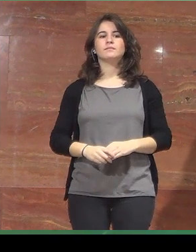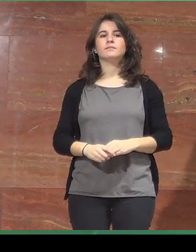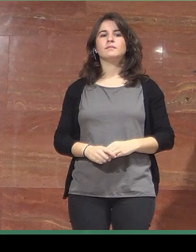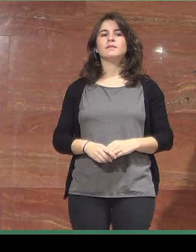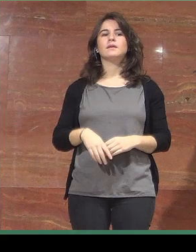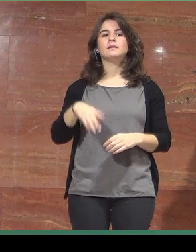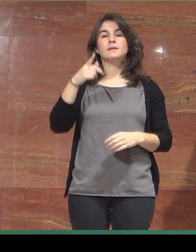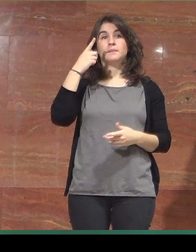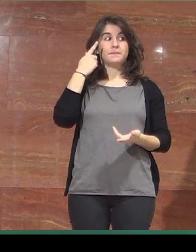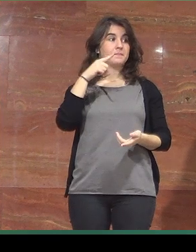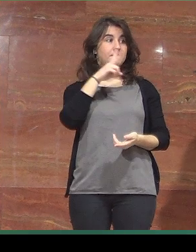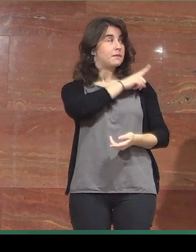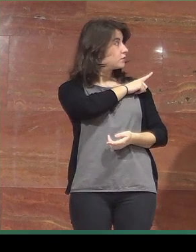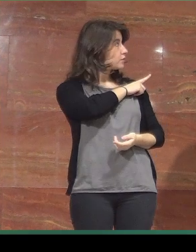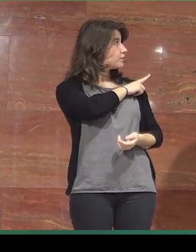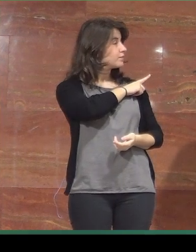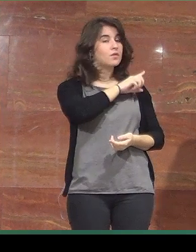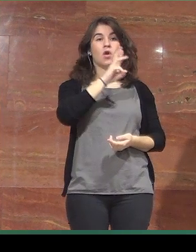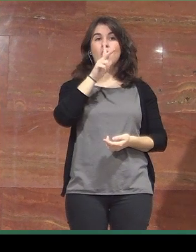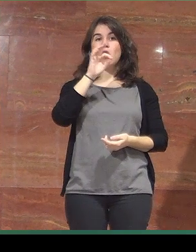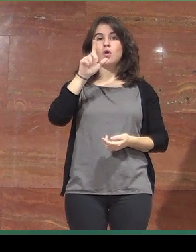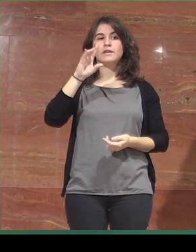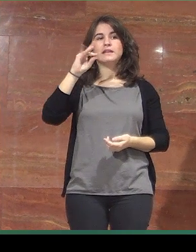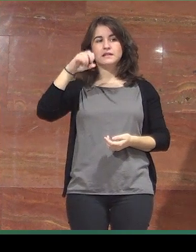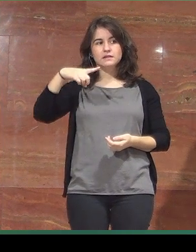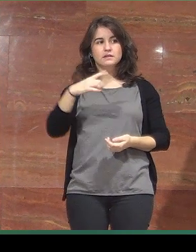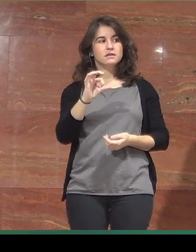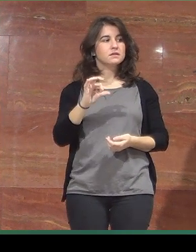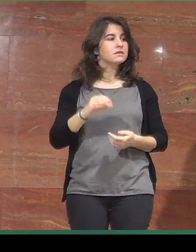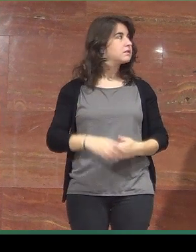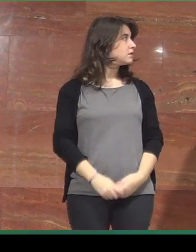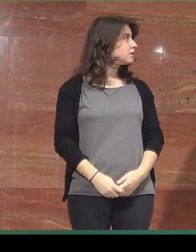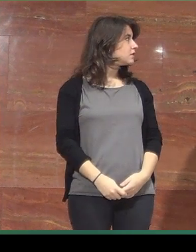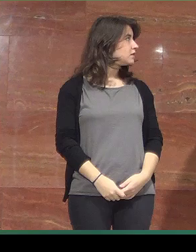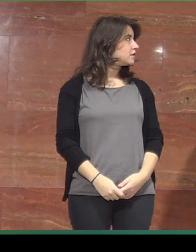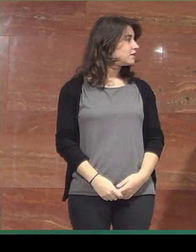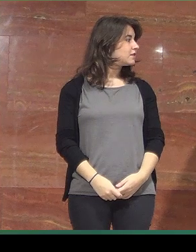used on hoardings as a large-scale format.